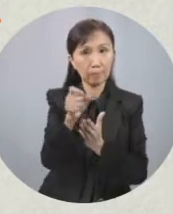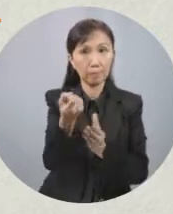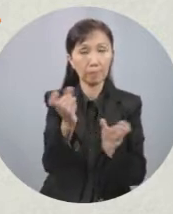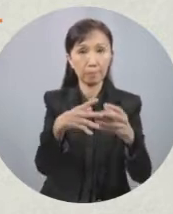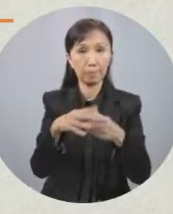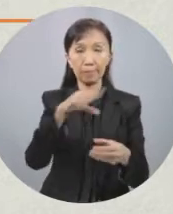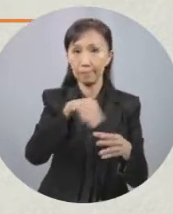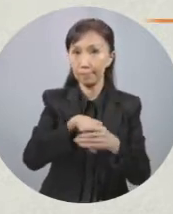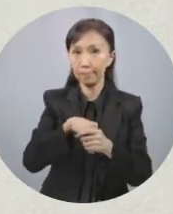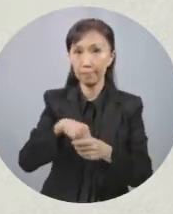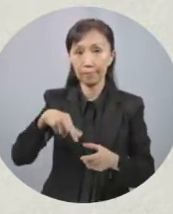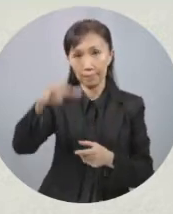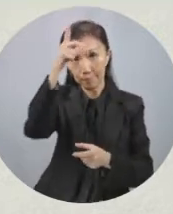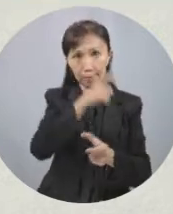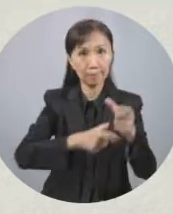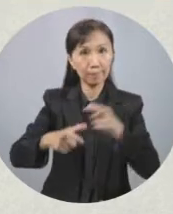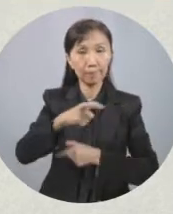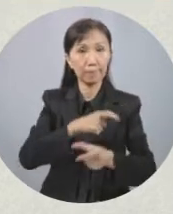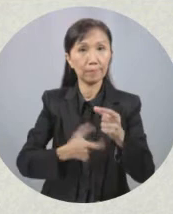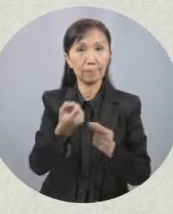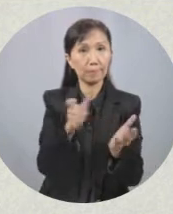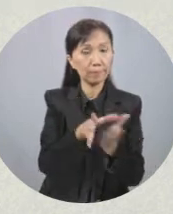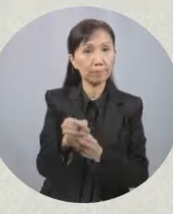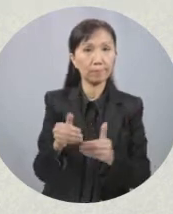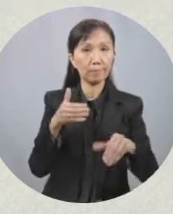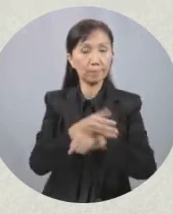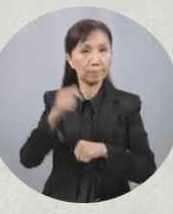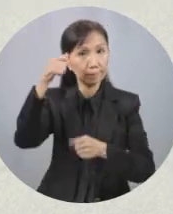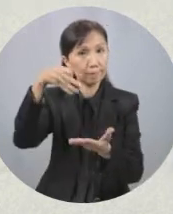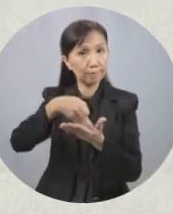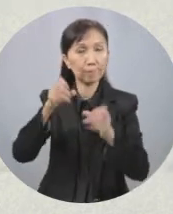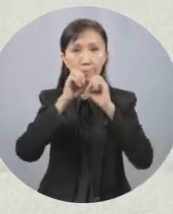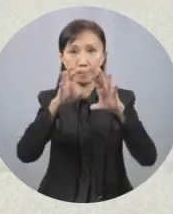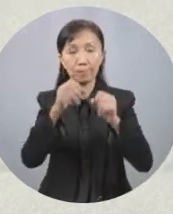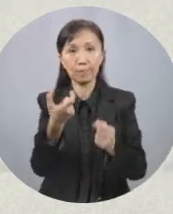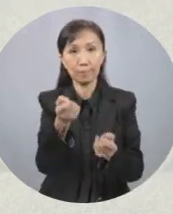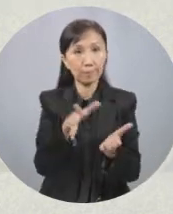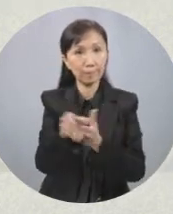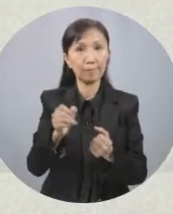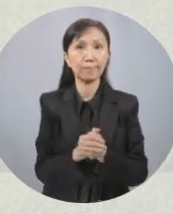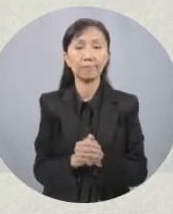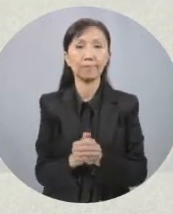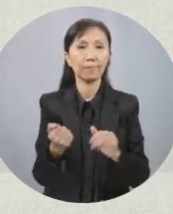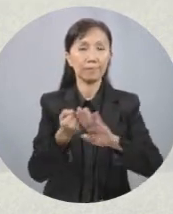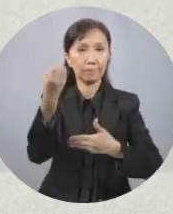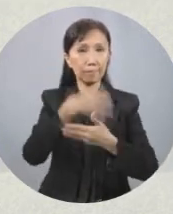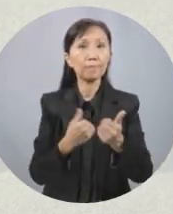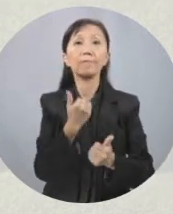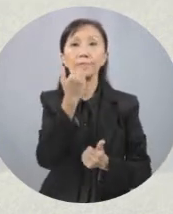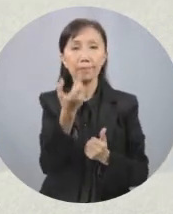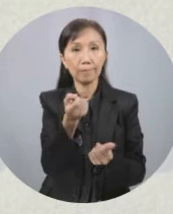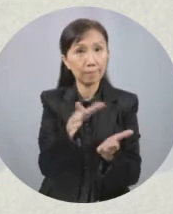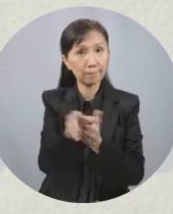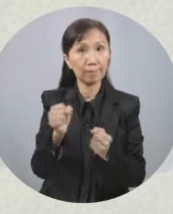Commission. There are 4 committees under the EOC board, namely the Administration and Finance Committee, the Community Participation